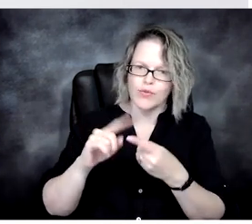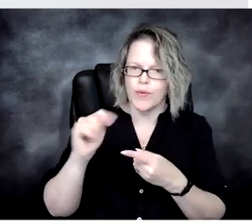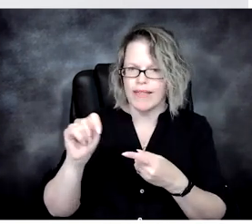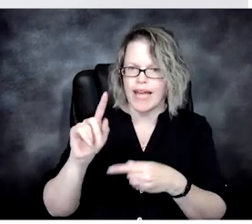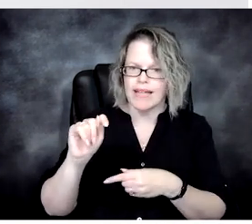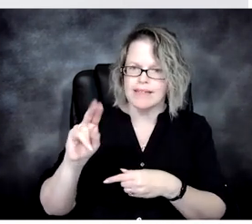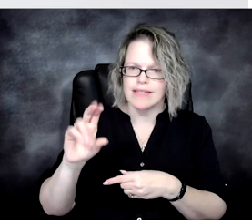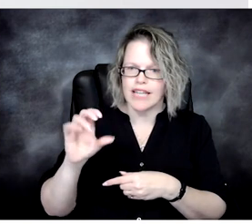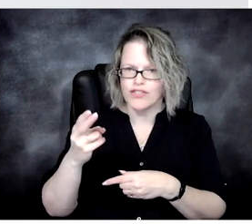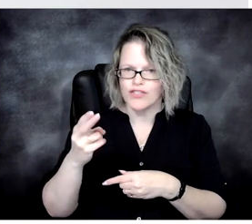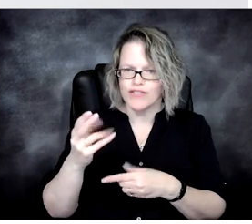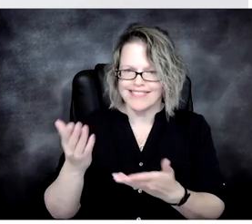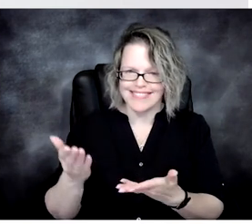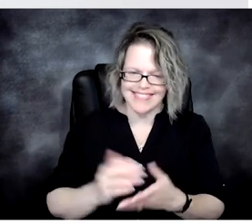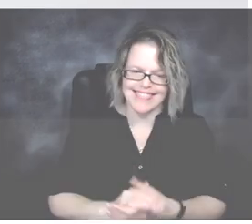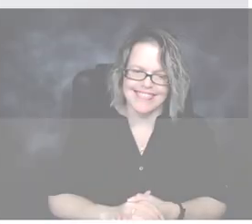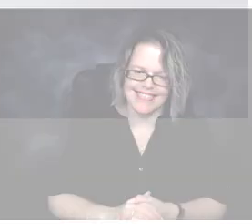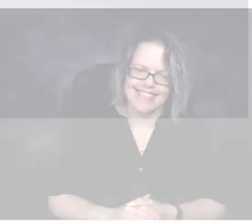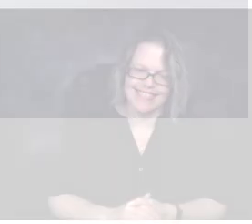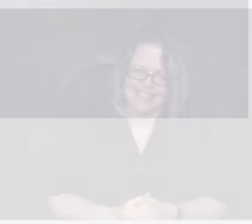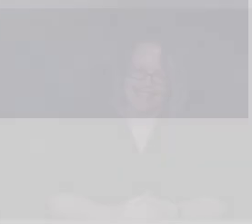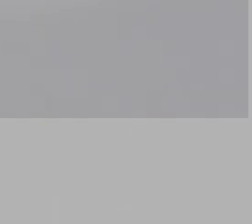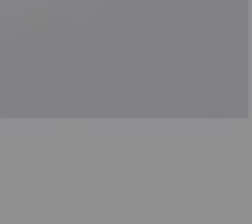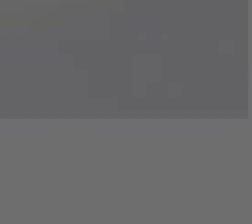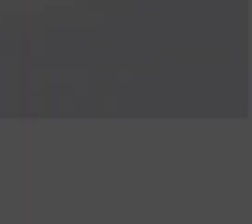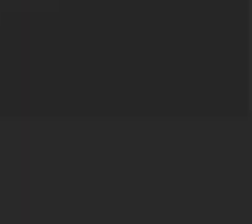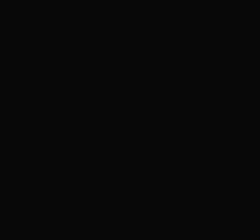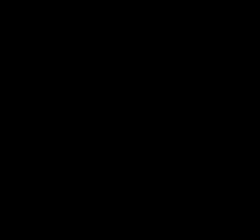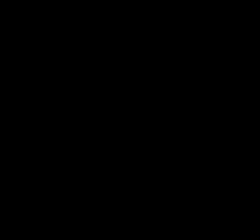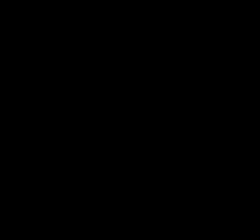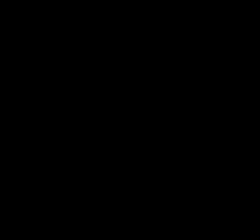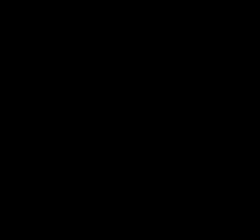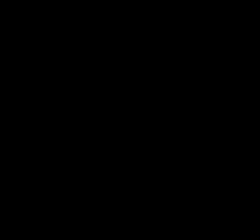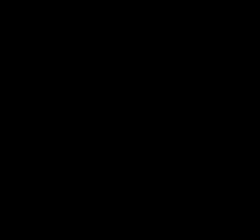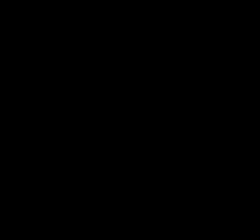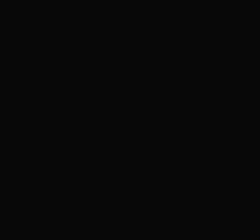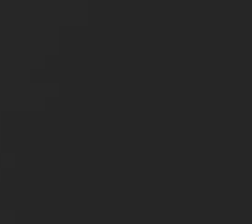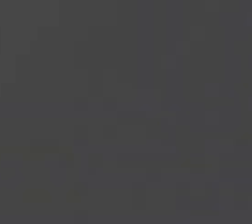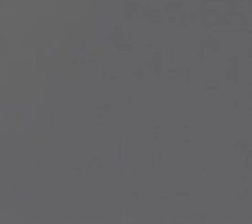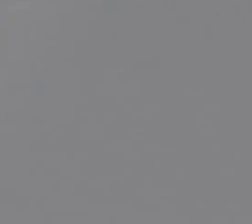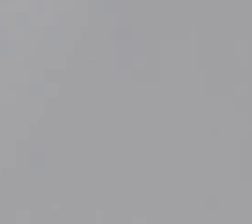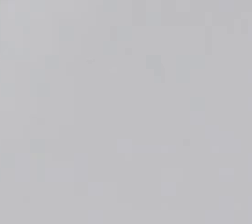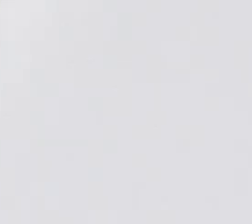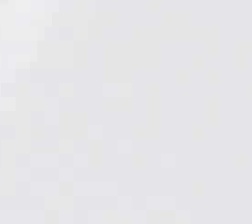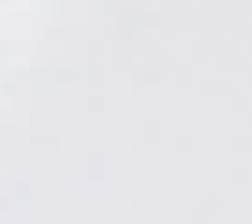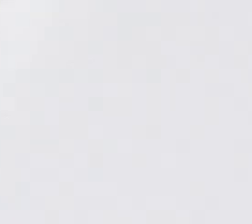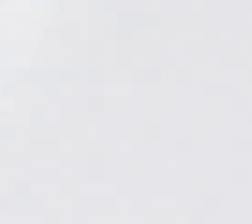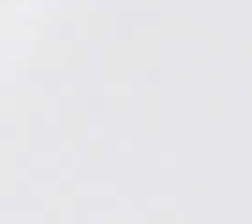in Auburn, Washington. Teacher Kyle Reese from Educational Service District 121.